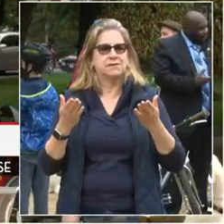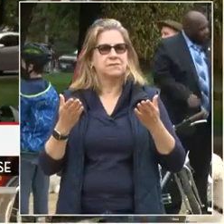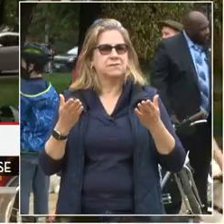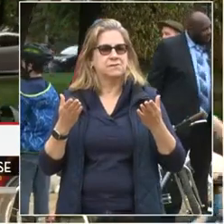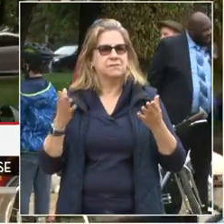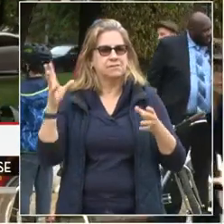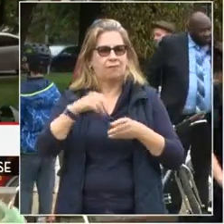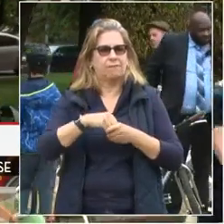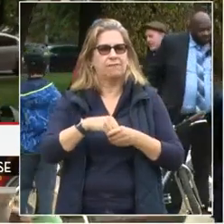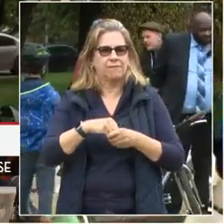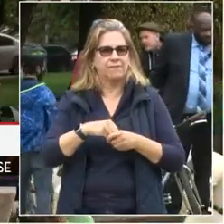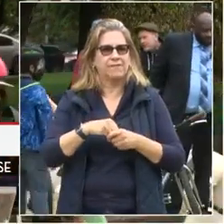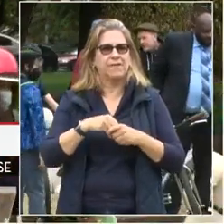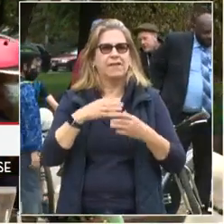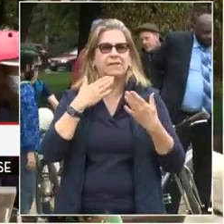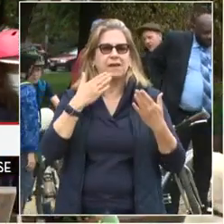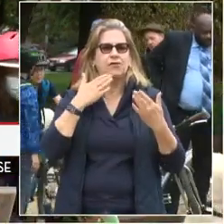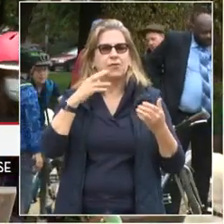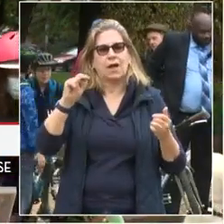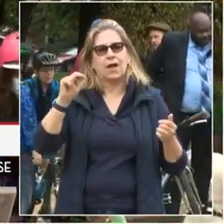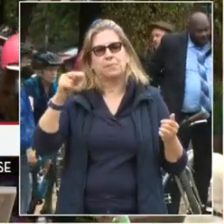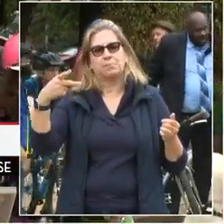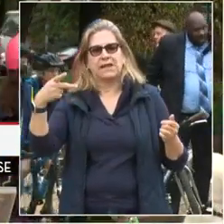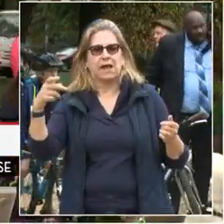of applause.